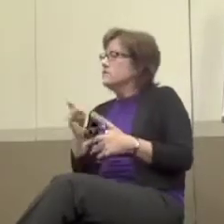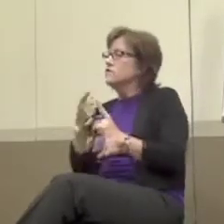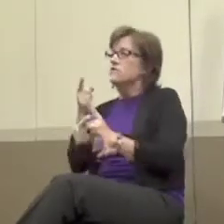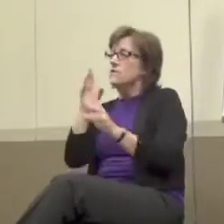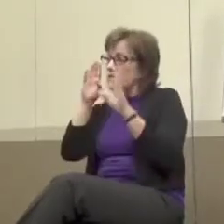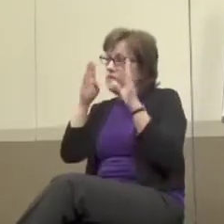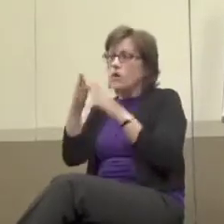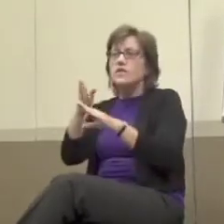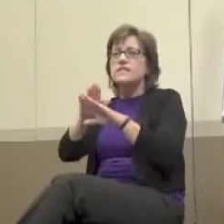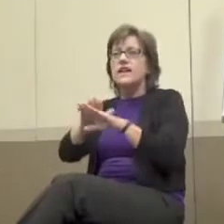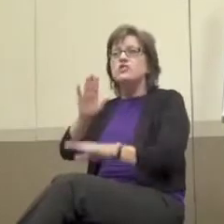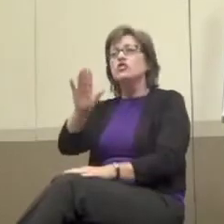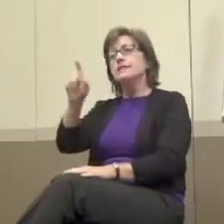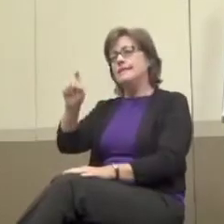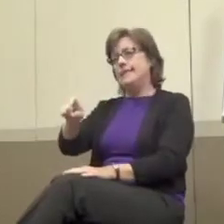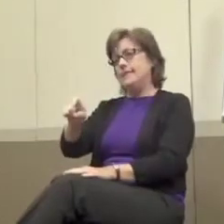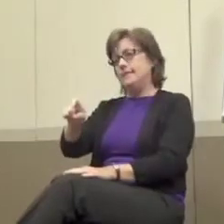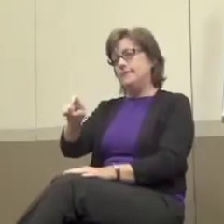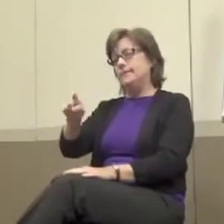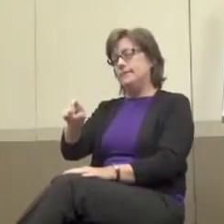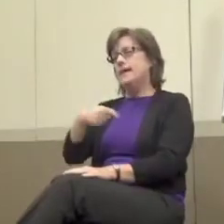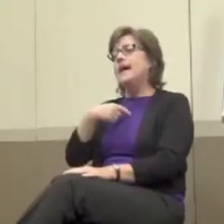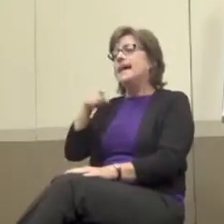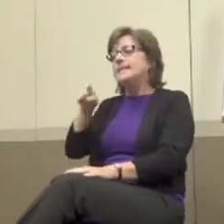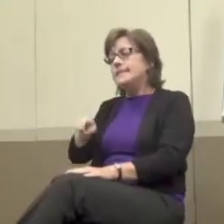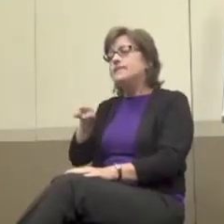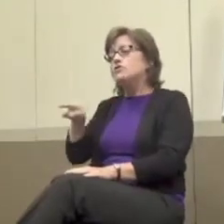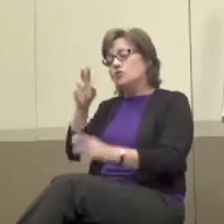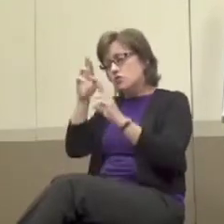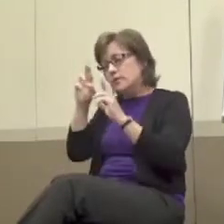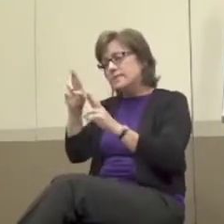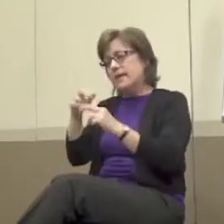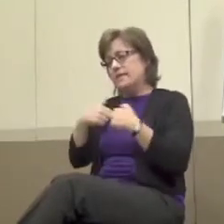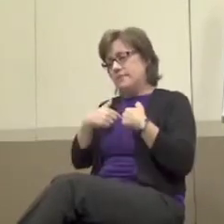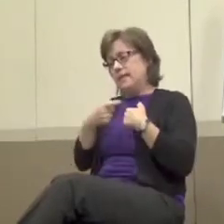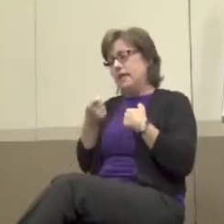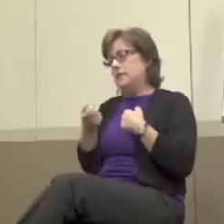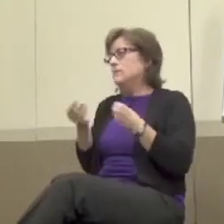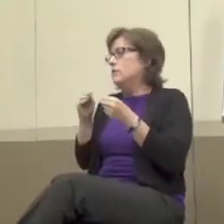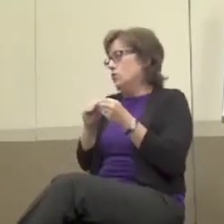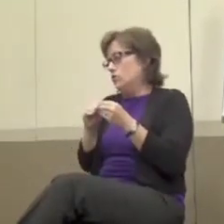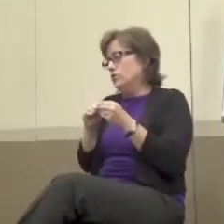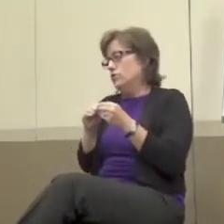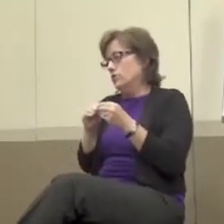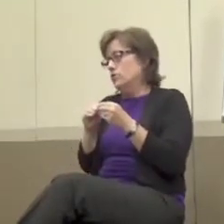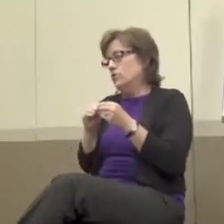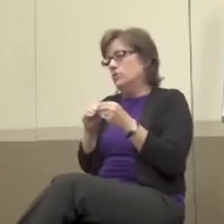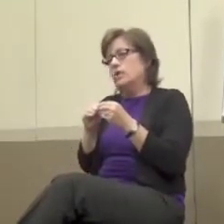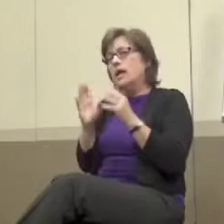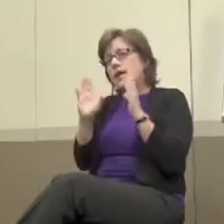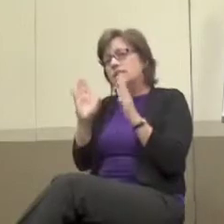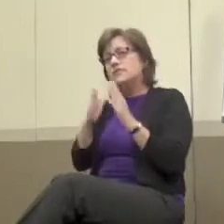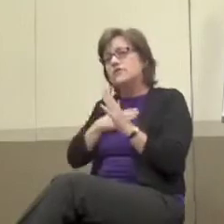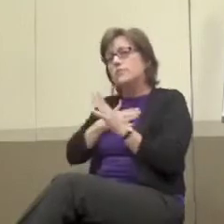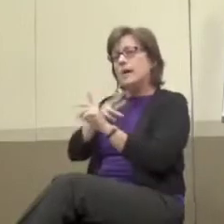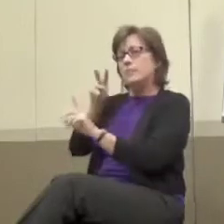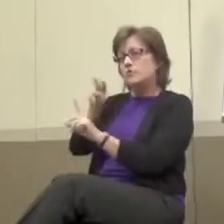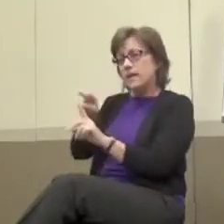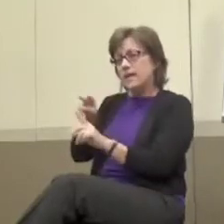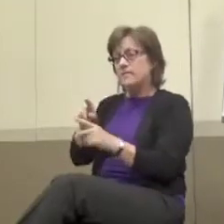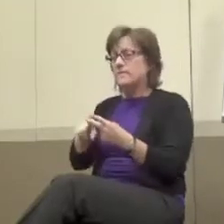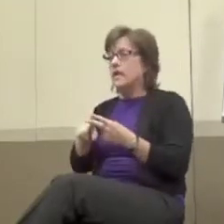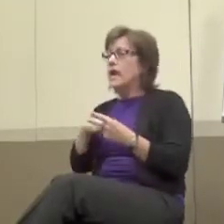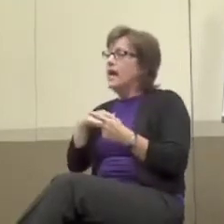in on your need, I need you to respect me a little bit more and listen to my point of view. I